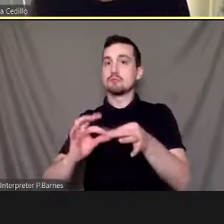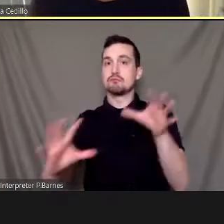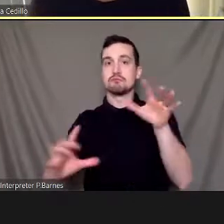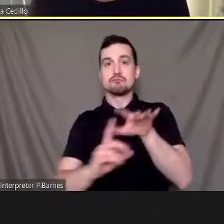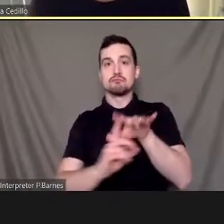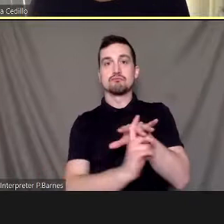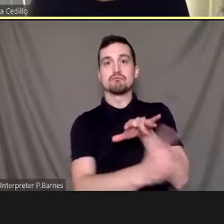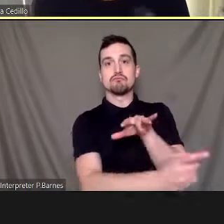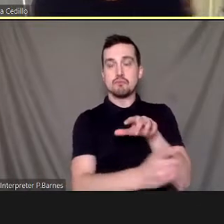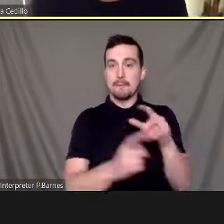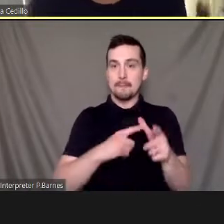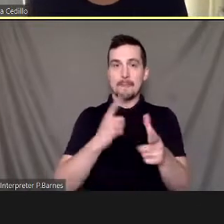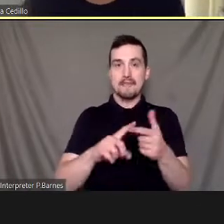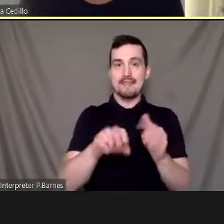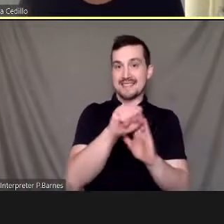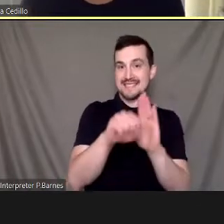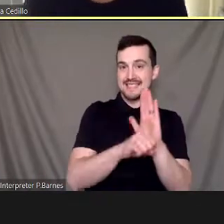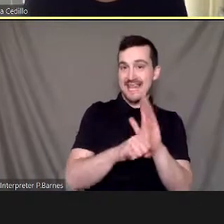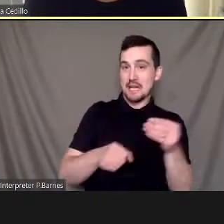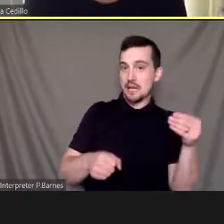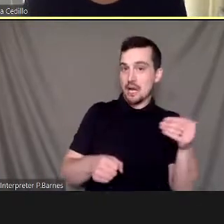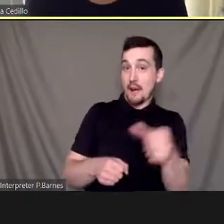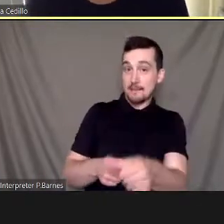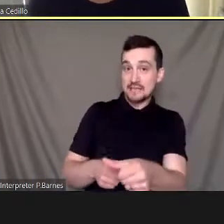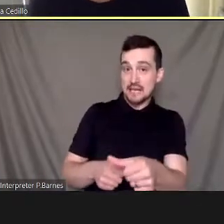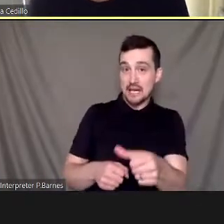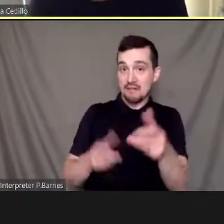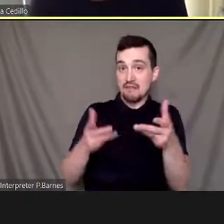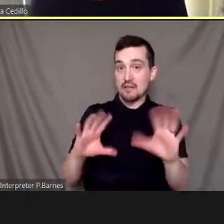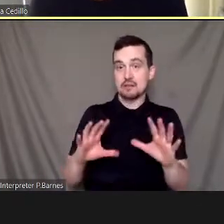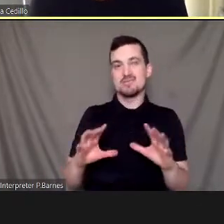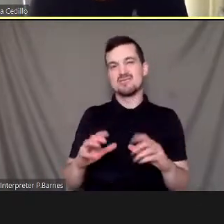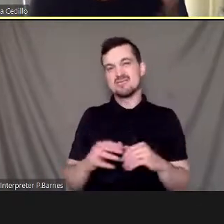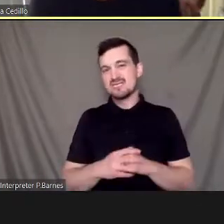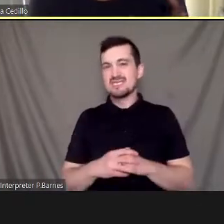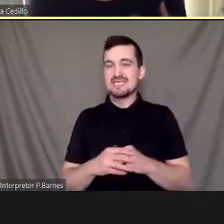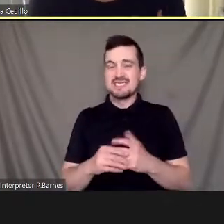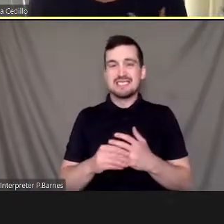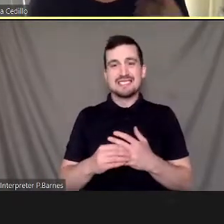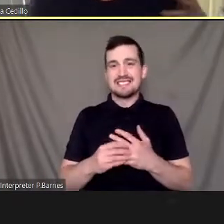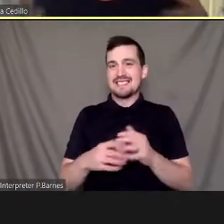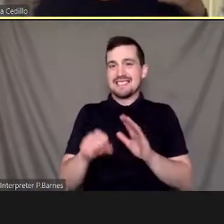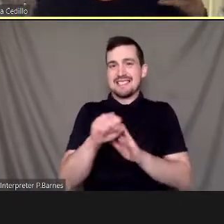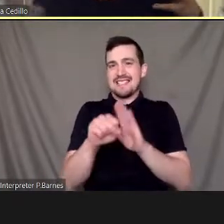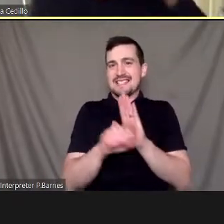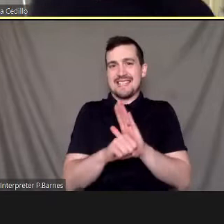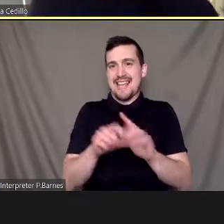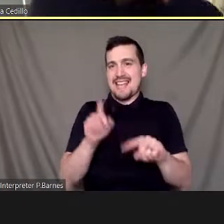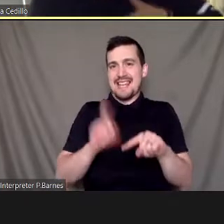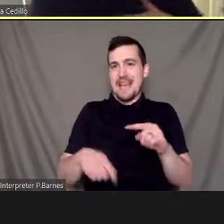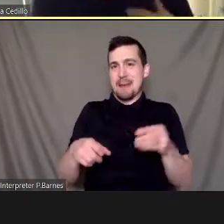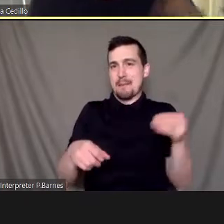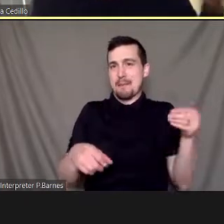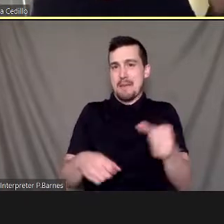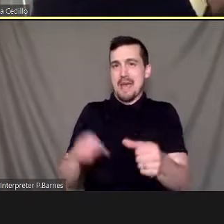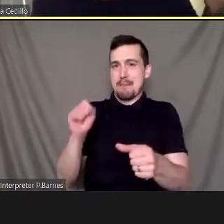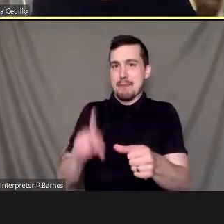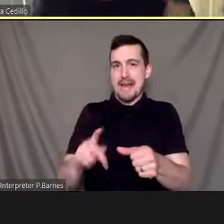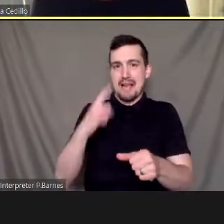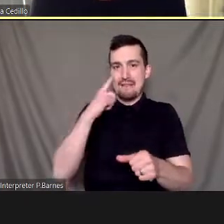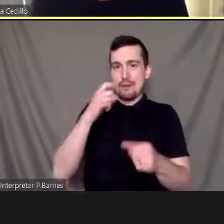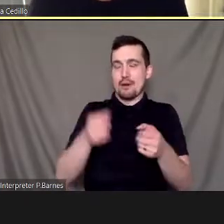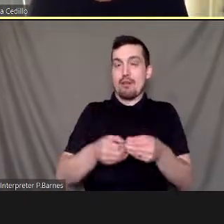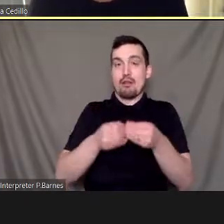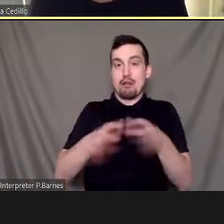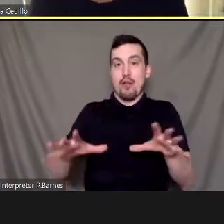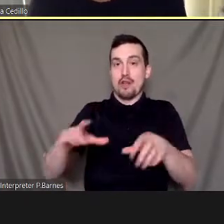compensation from the state, which of course can never really account, it can't ever account for that loss of time,